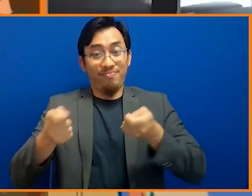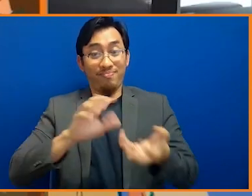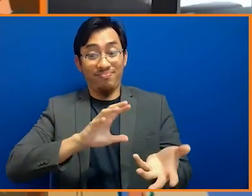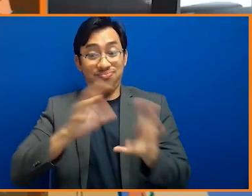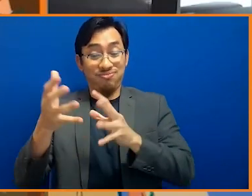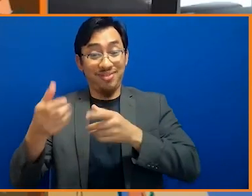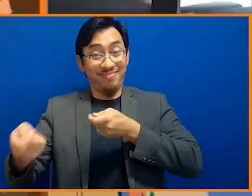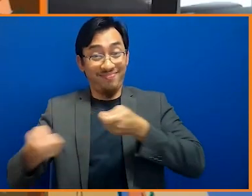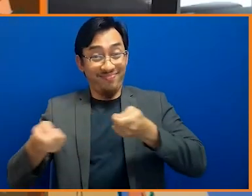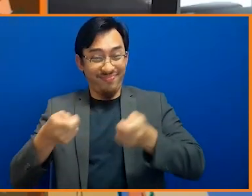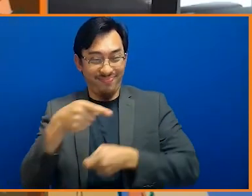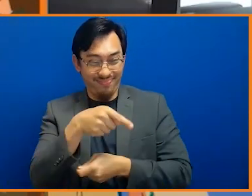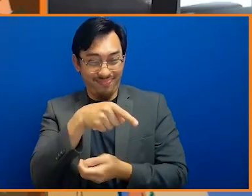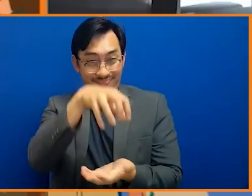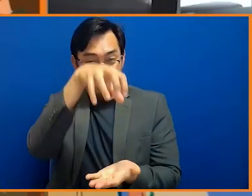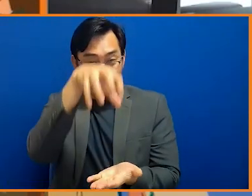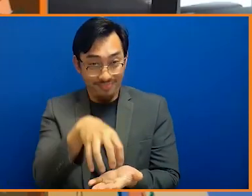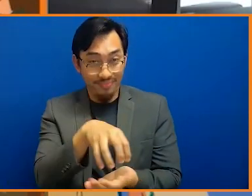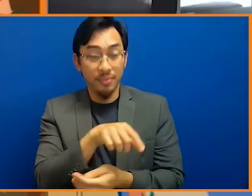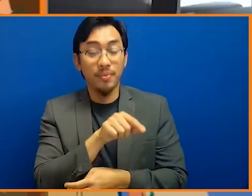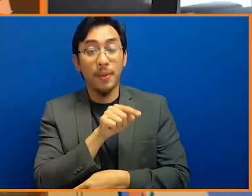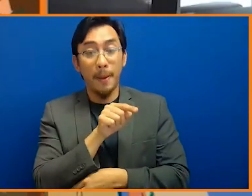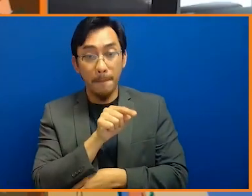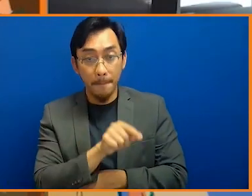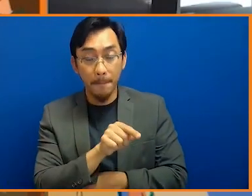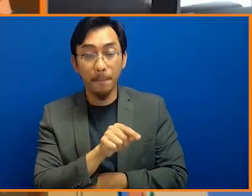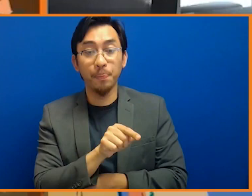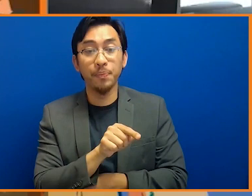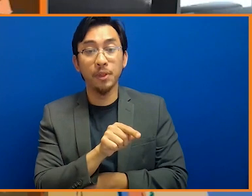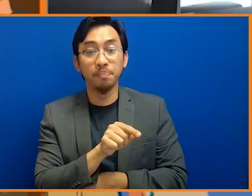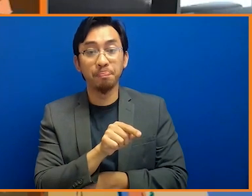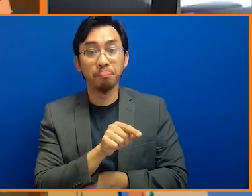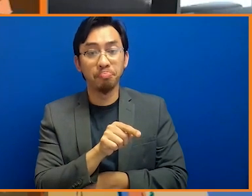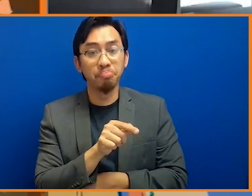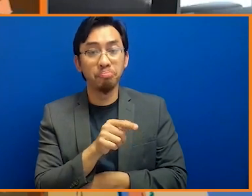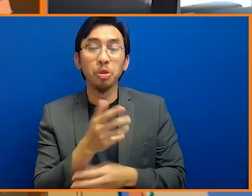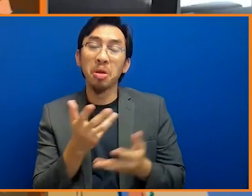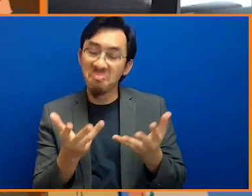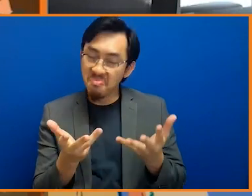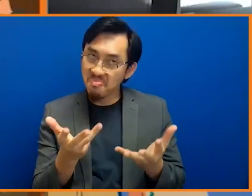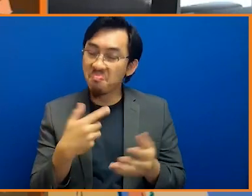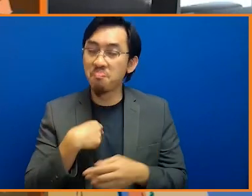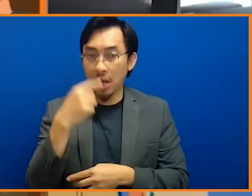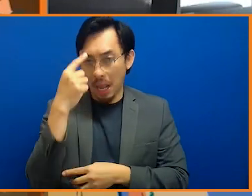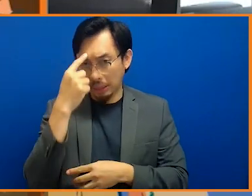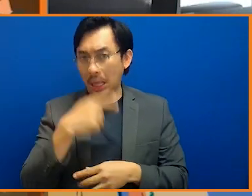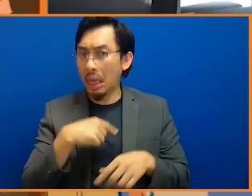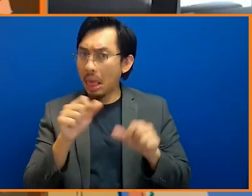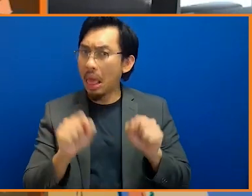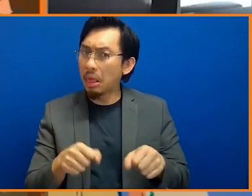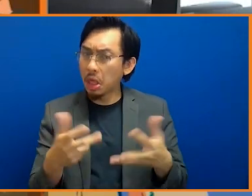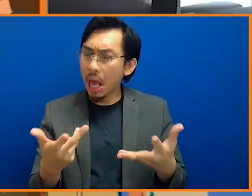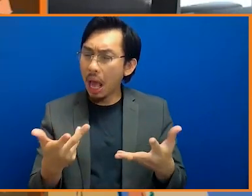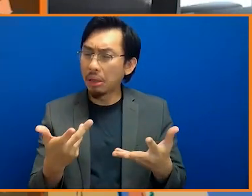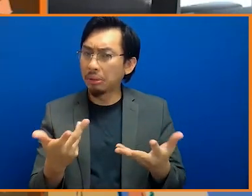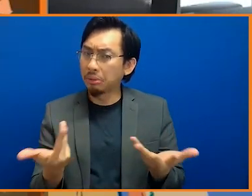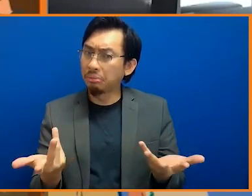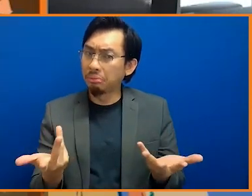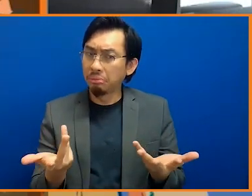district management disaster management agency. Um, sure, we can do that. Why